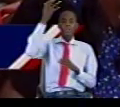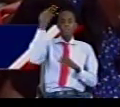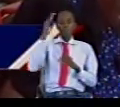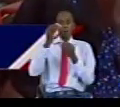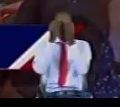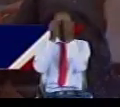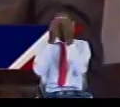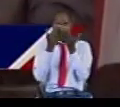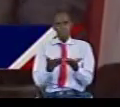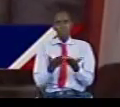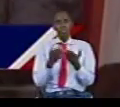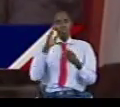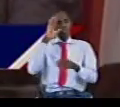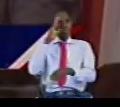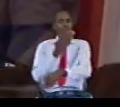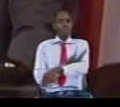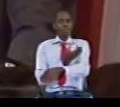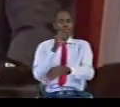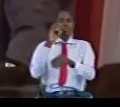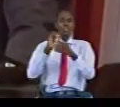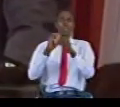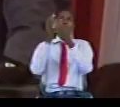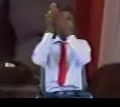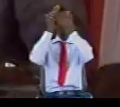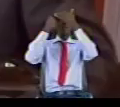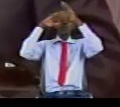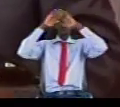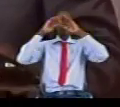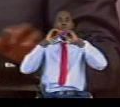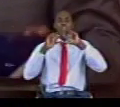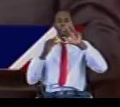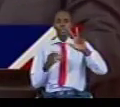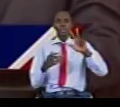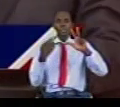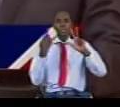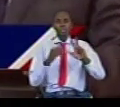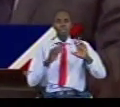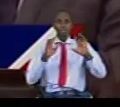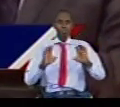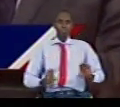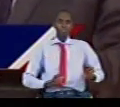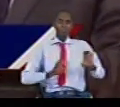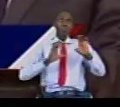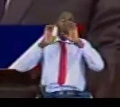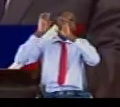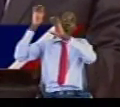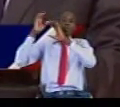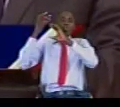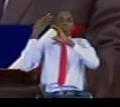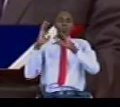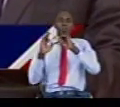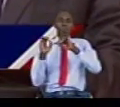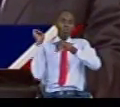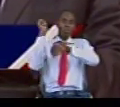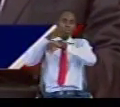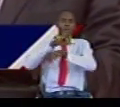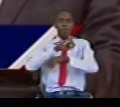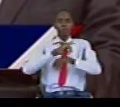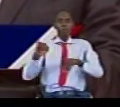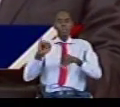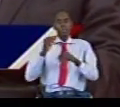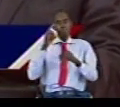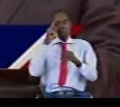heaven. Number three, the dedication of overcoming saints for heaven. The